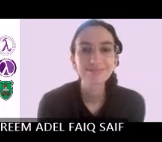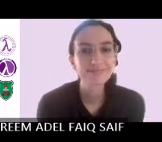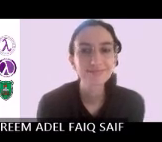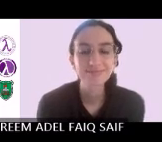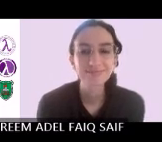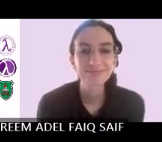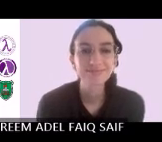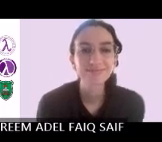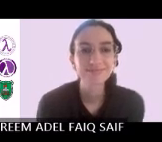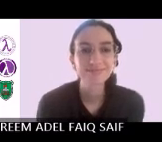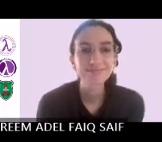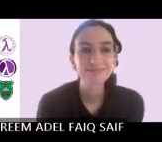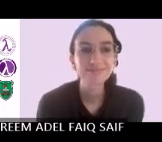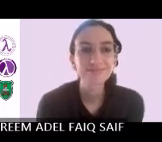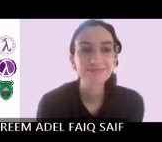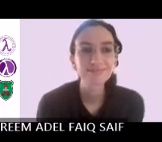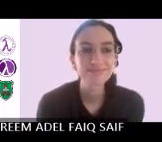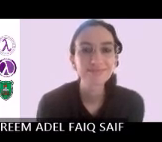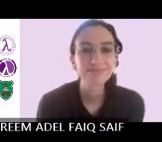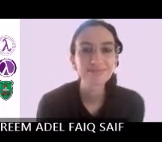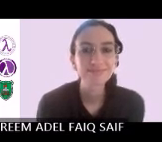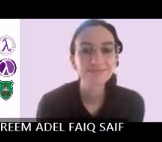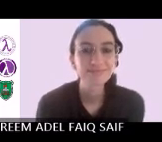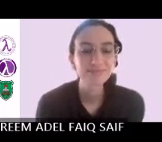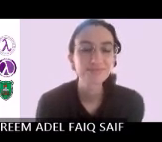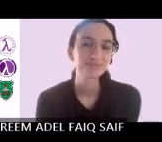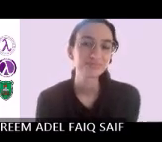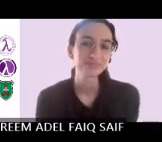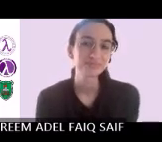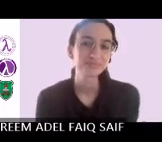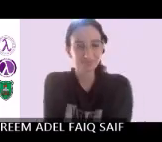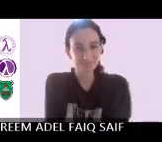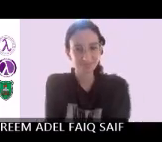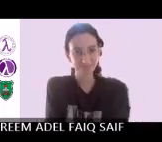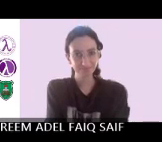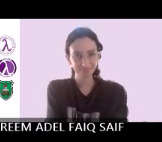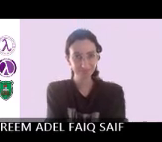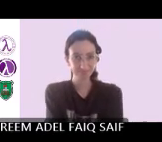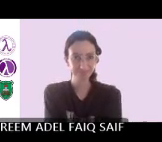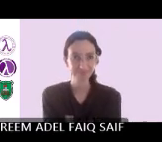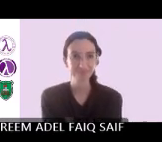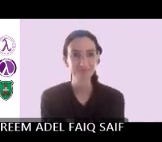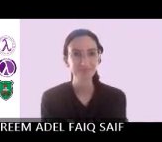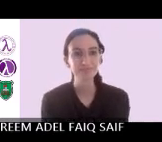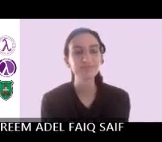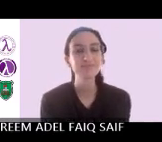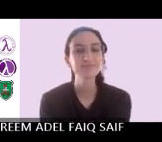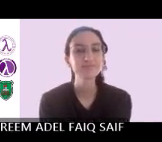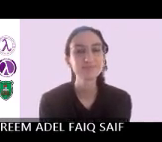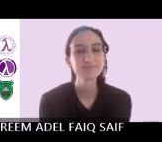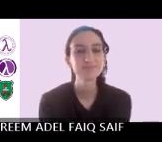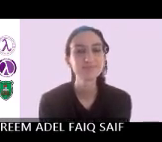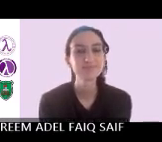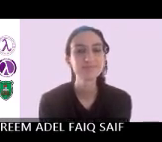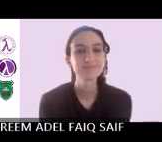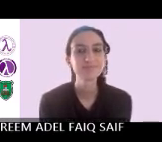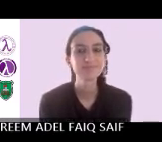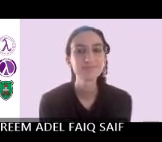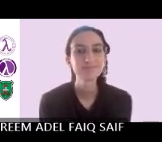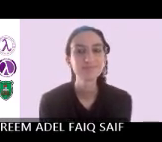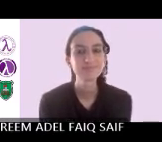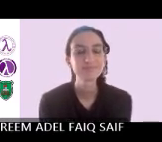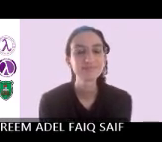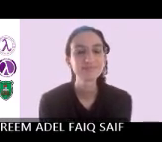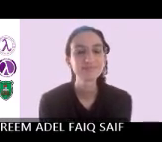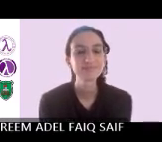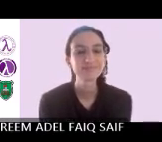presenting such a great guest to this webinar, Professor Anne. Thank you, Professor Anne, for accepting